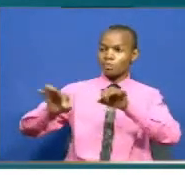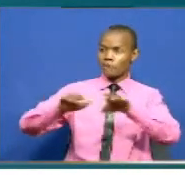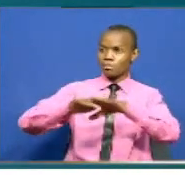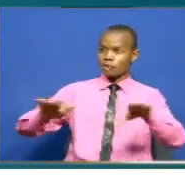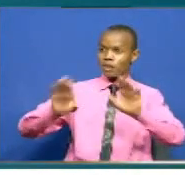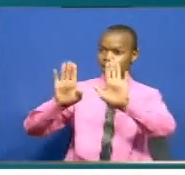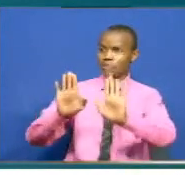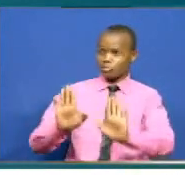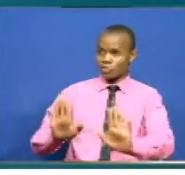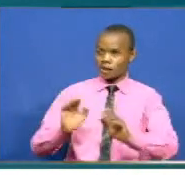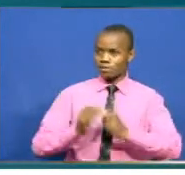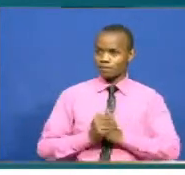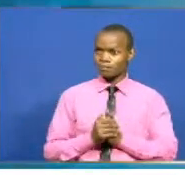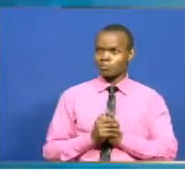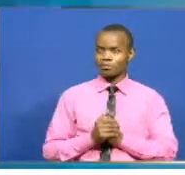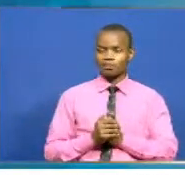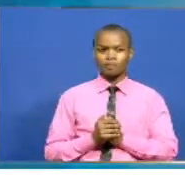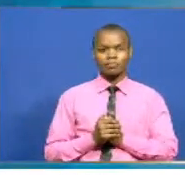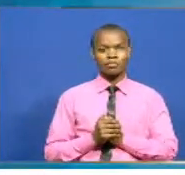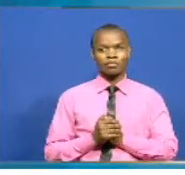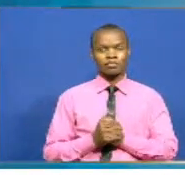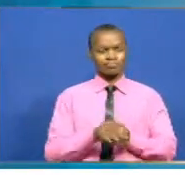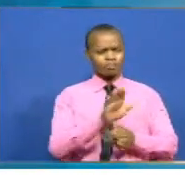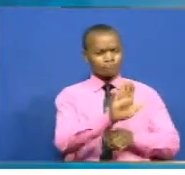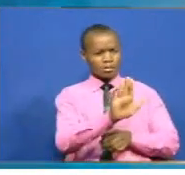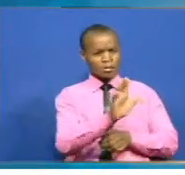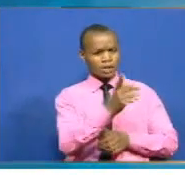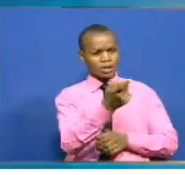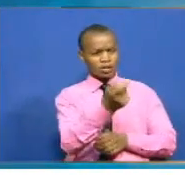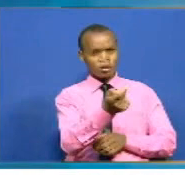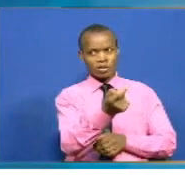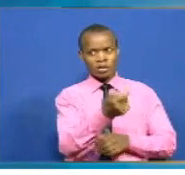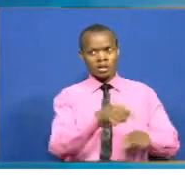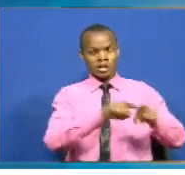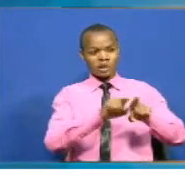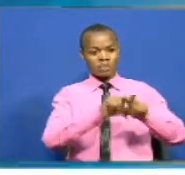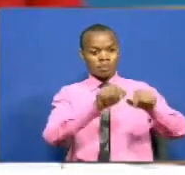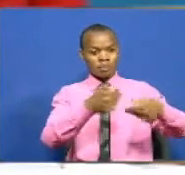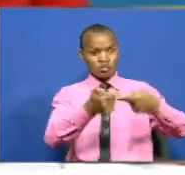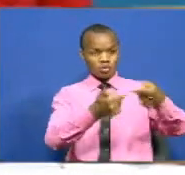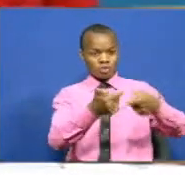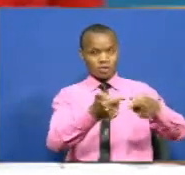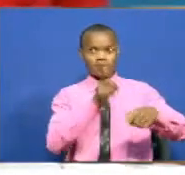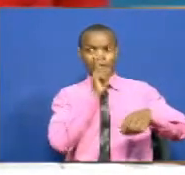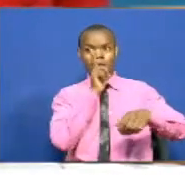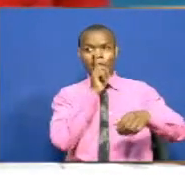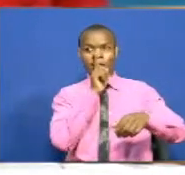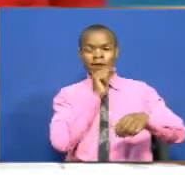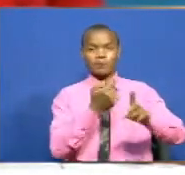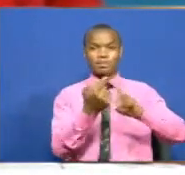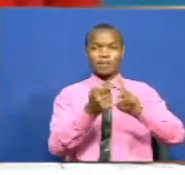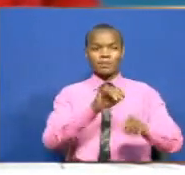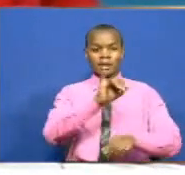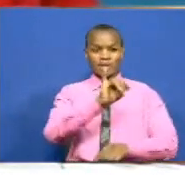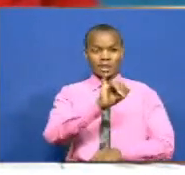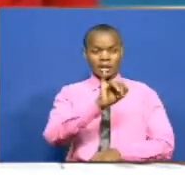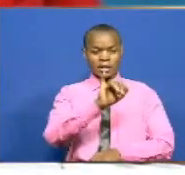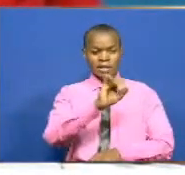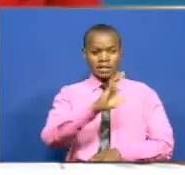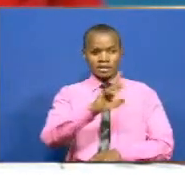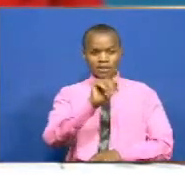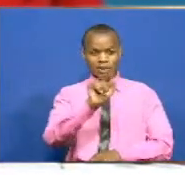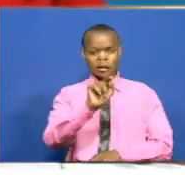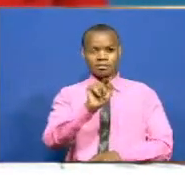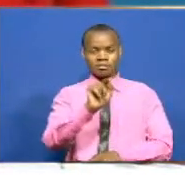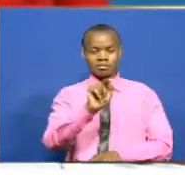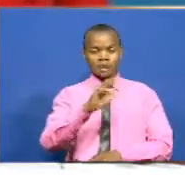important. Mheshimiwa, let me cut you short. We are picking up from there in a bit. Let's just go back and finish up with this. The ICTCS Joe Musheru is currently